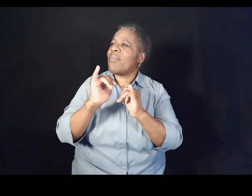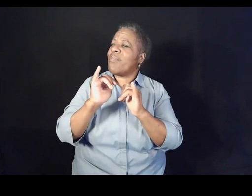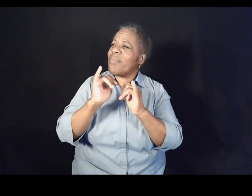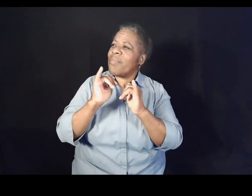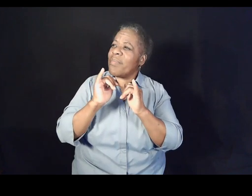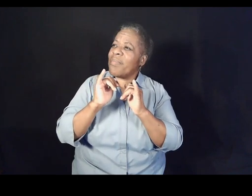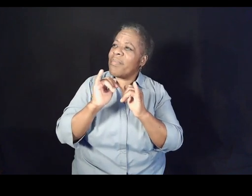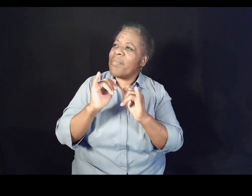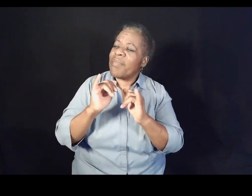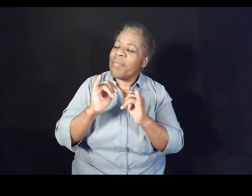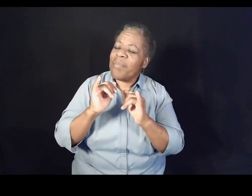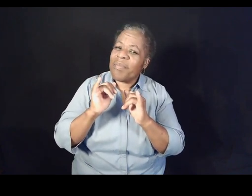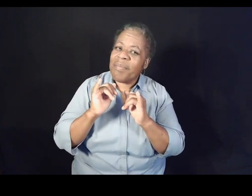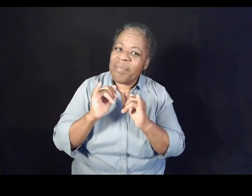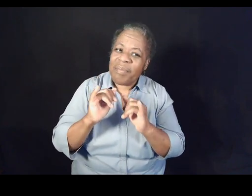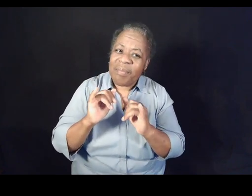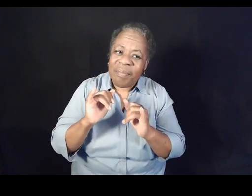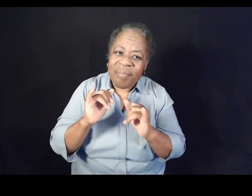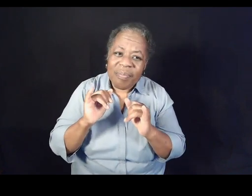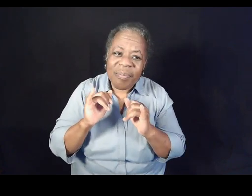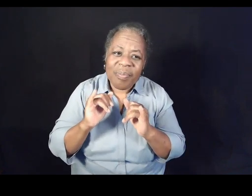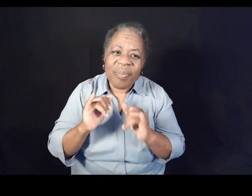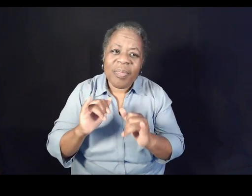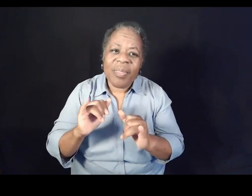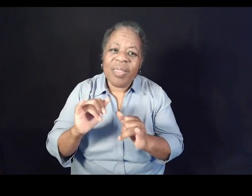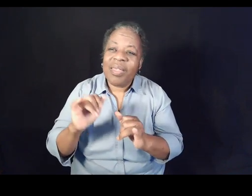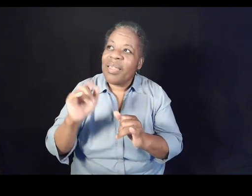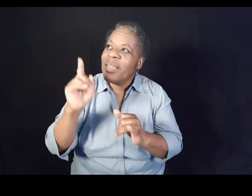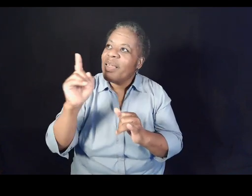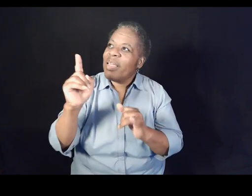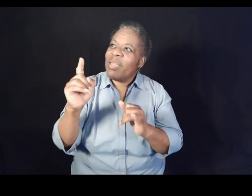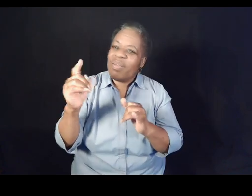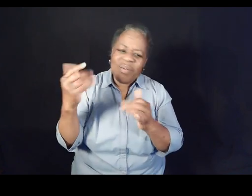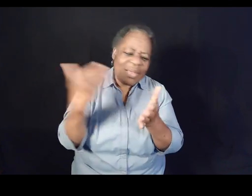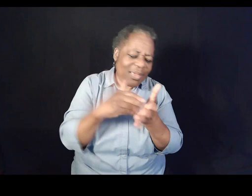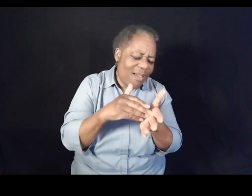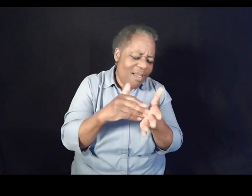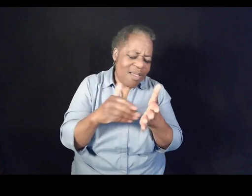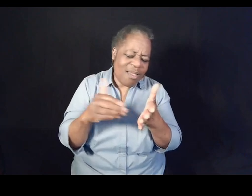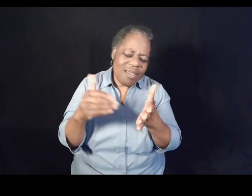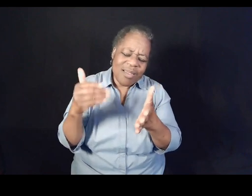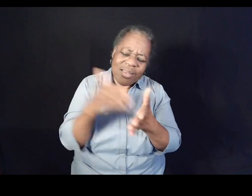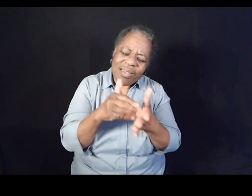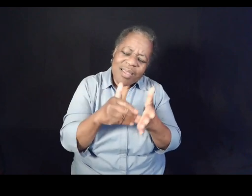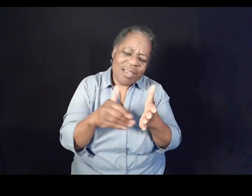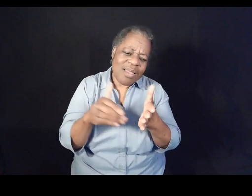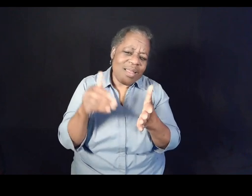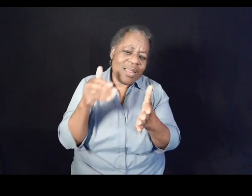Like you would again 100 billion times.